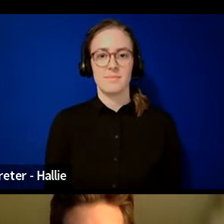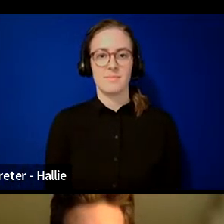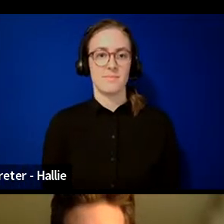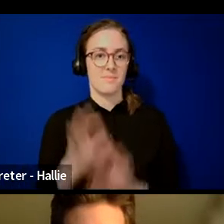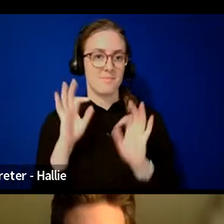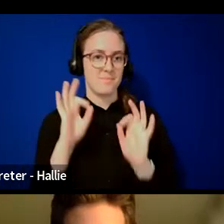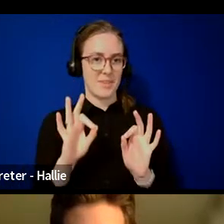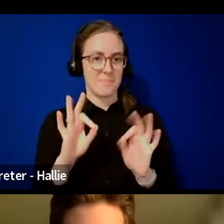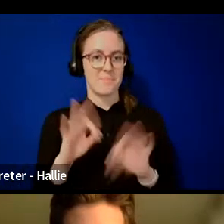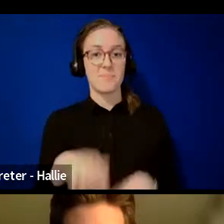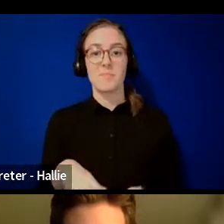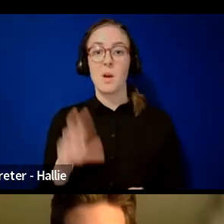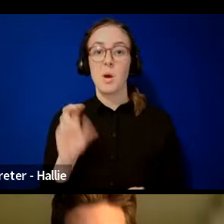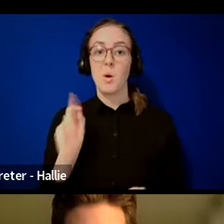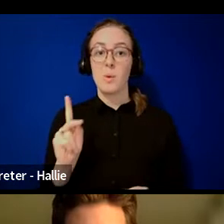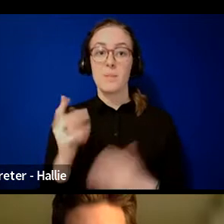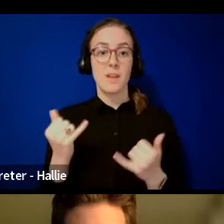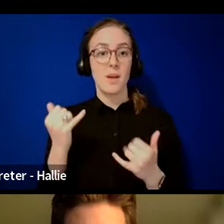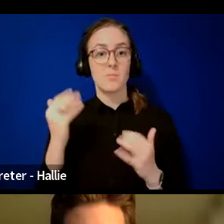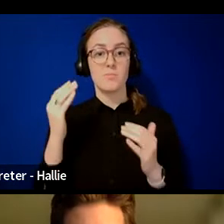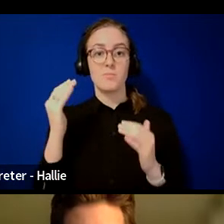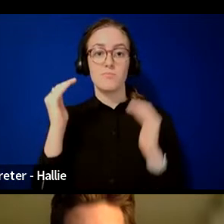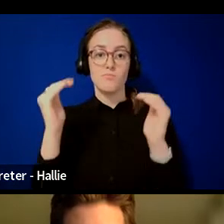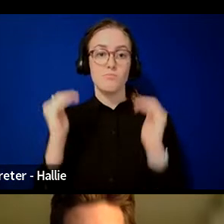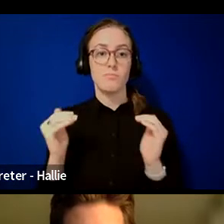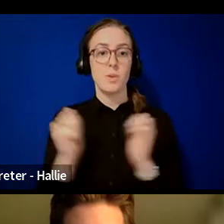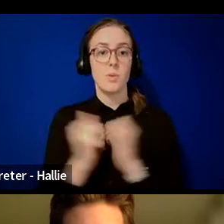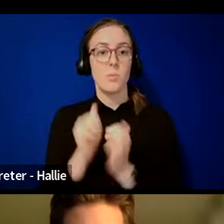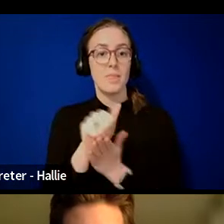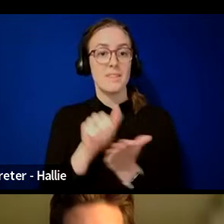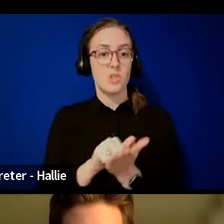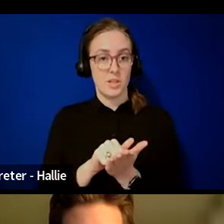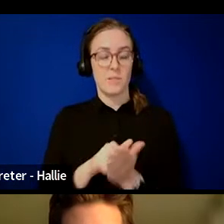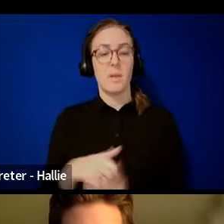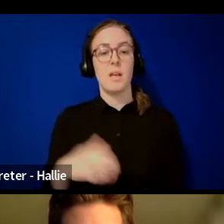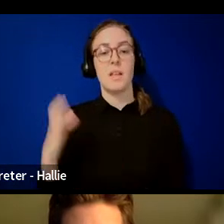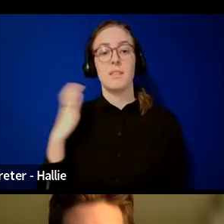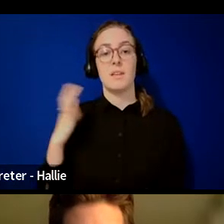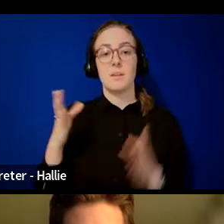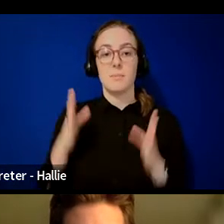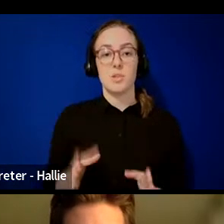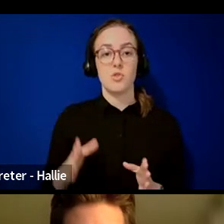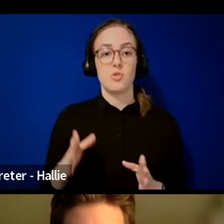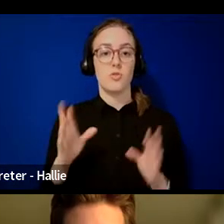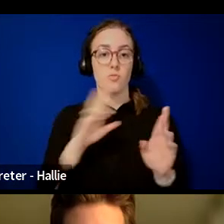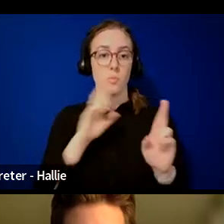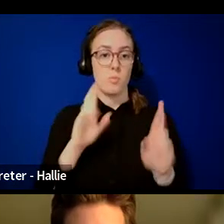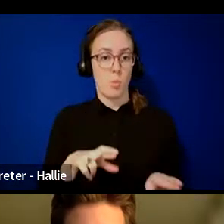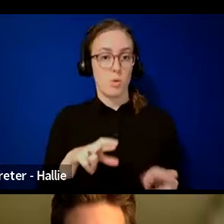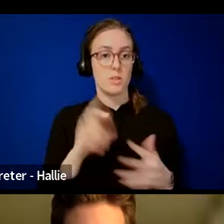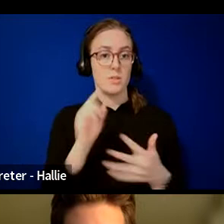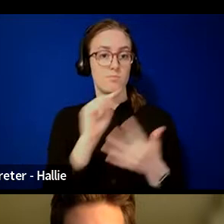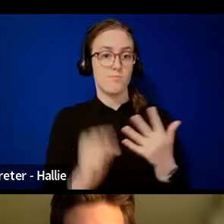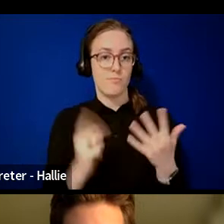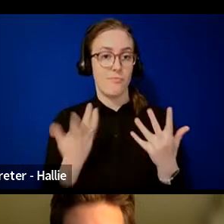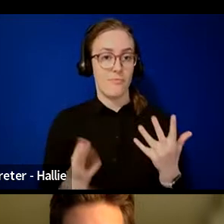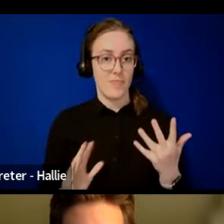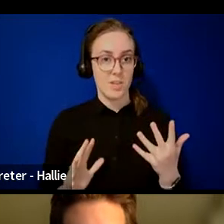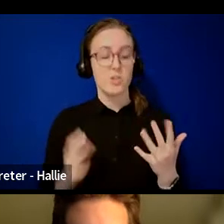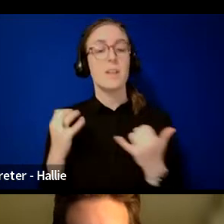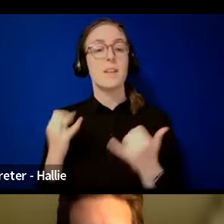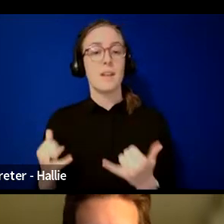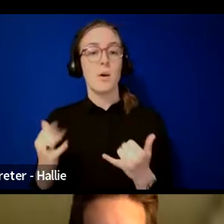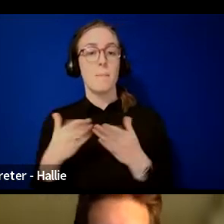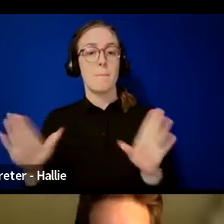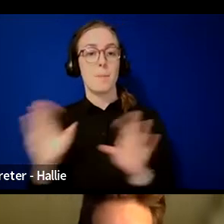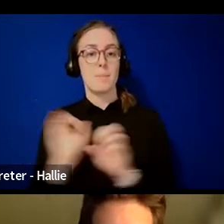Perfect. Okay, proceeding with the agenda, those were our commissioner reports. Proceeding with the agenda, we have our public safety